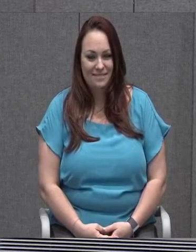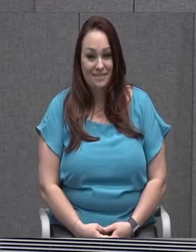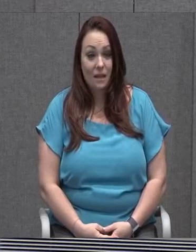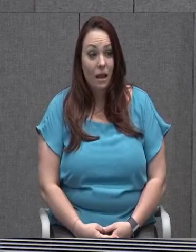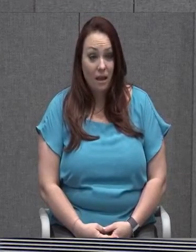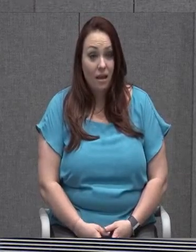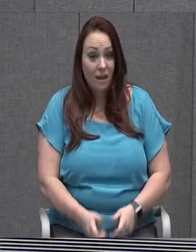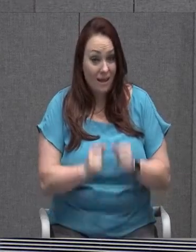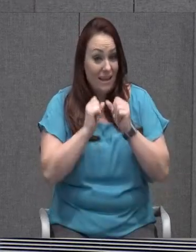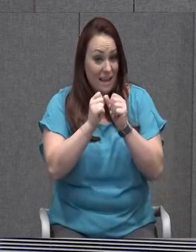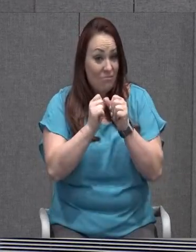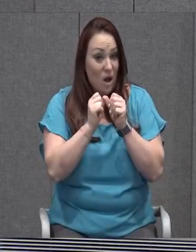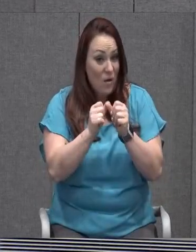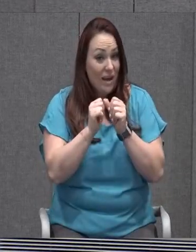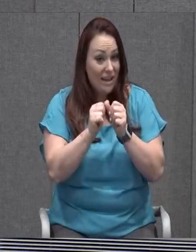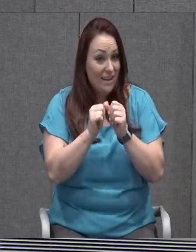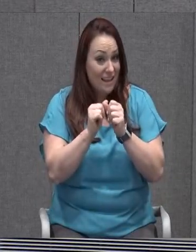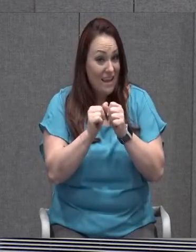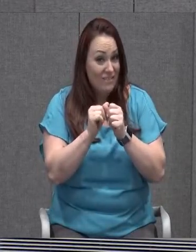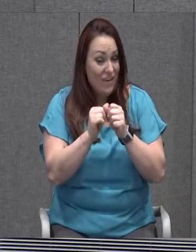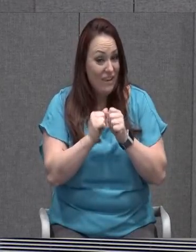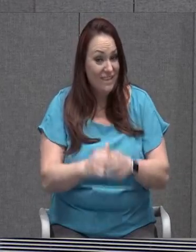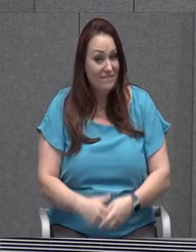Keep going. Keep going.